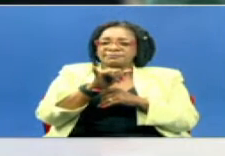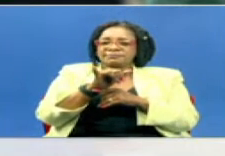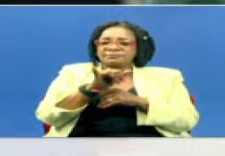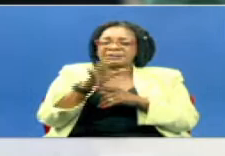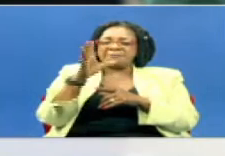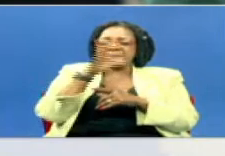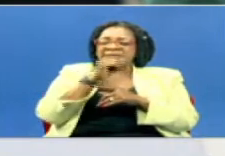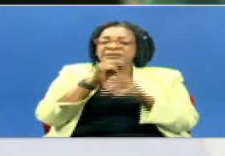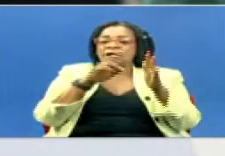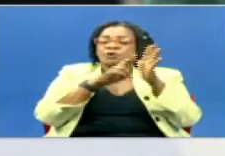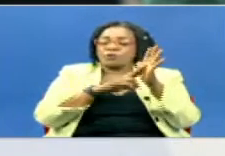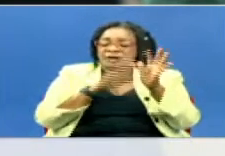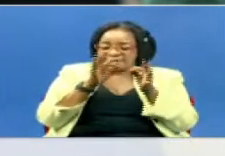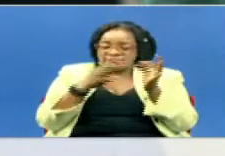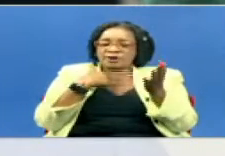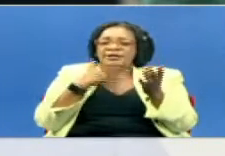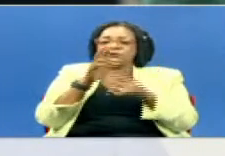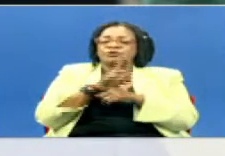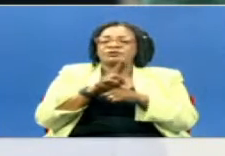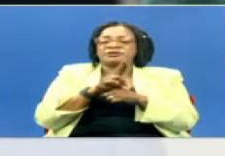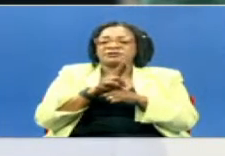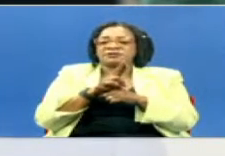misrule, if you like, in this country.